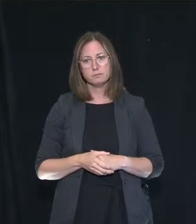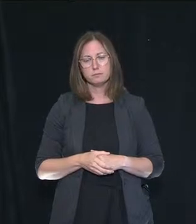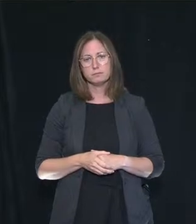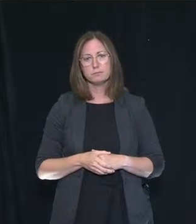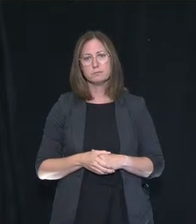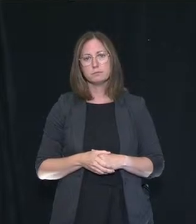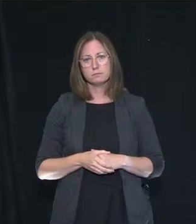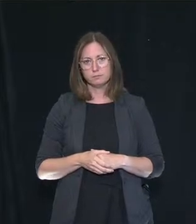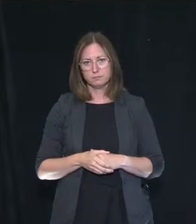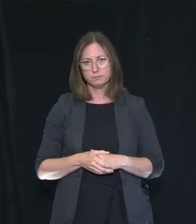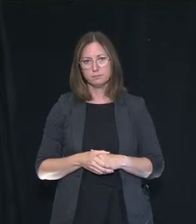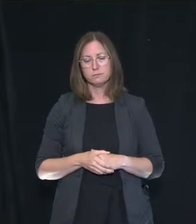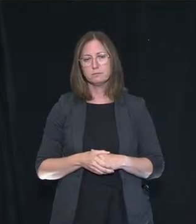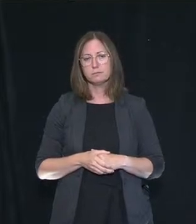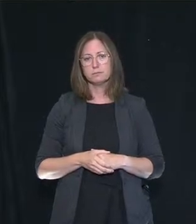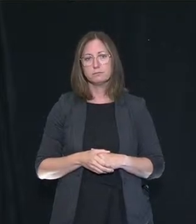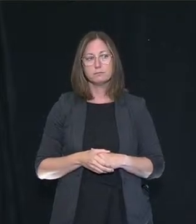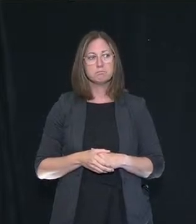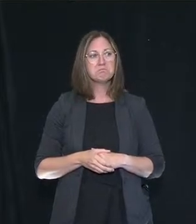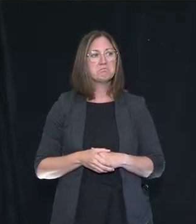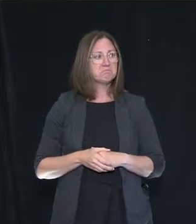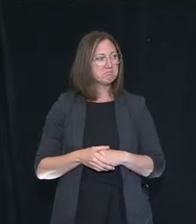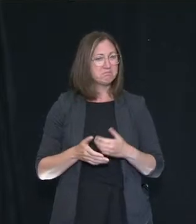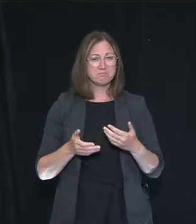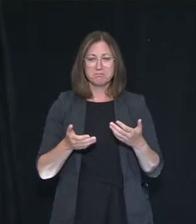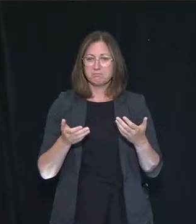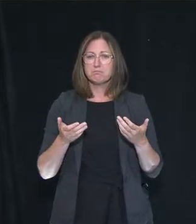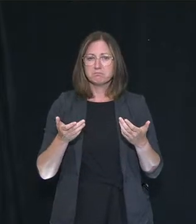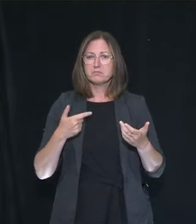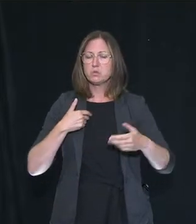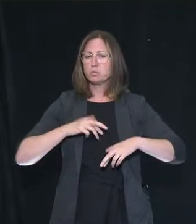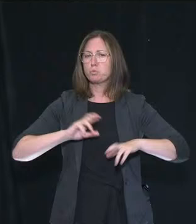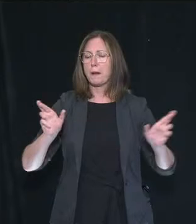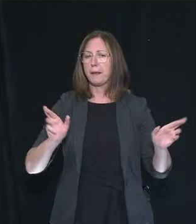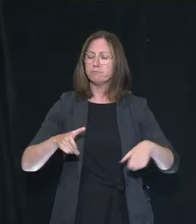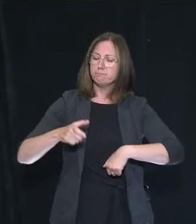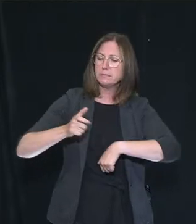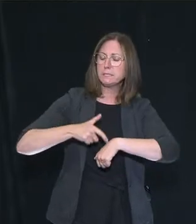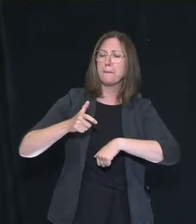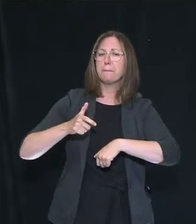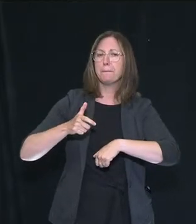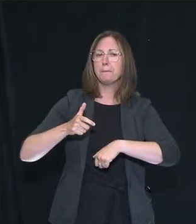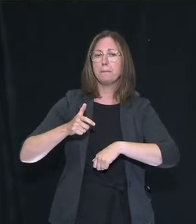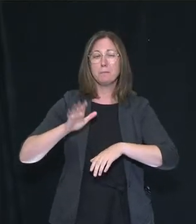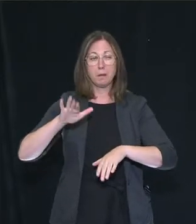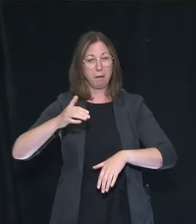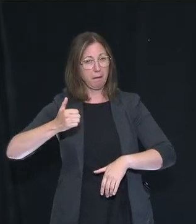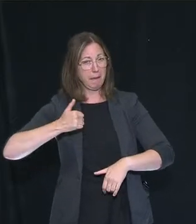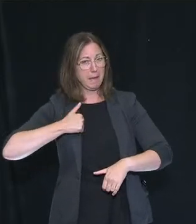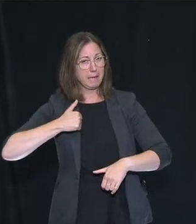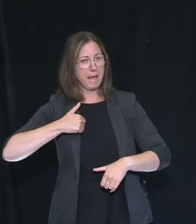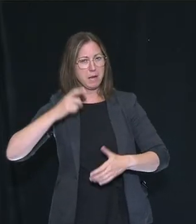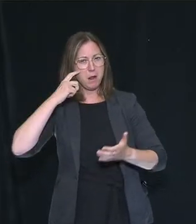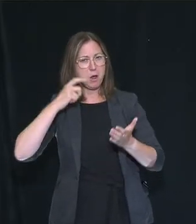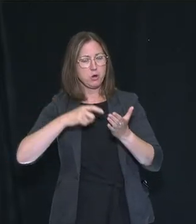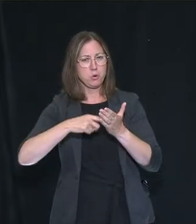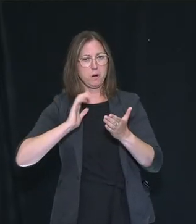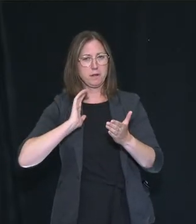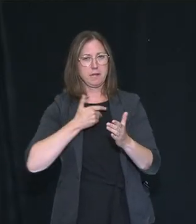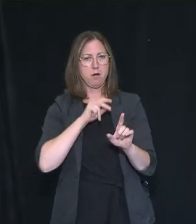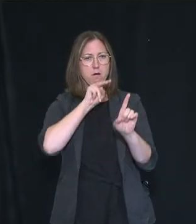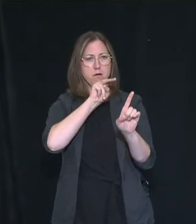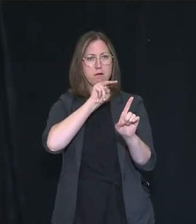There is a time for everything. We are ready. In Canada, there has been a monumental shift in our